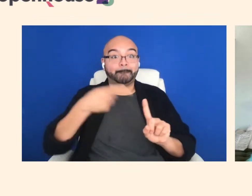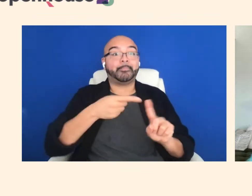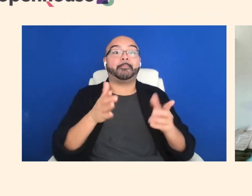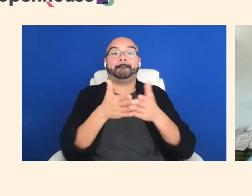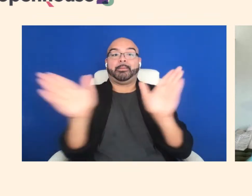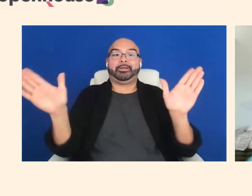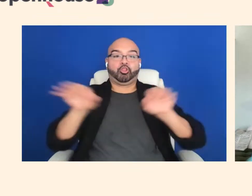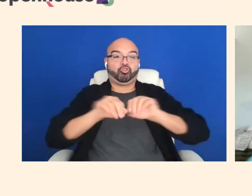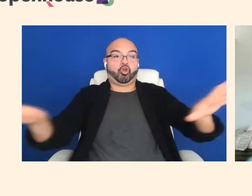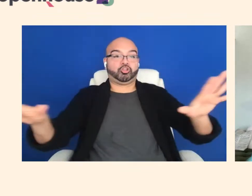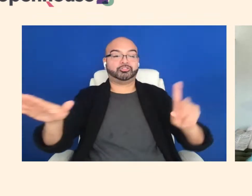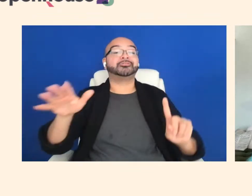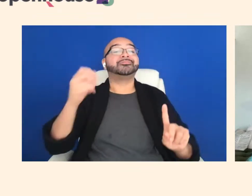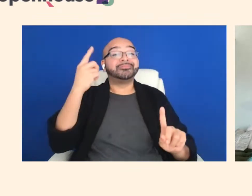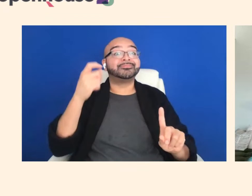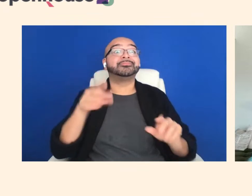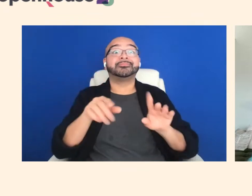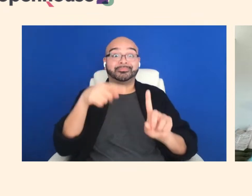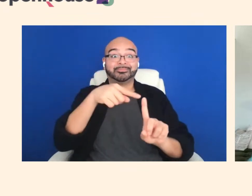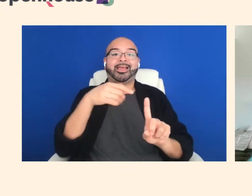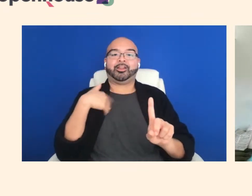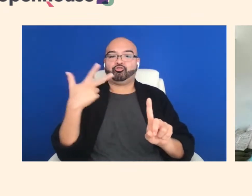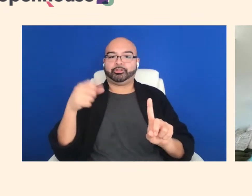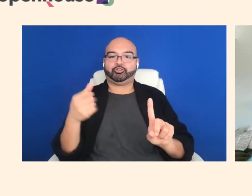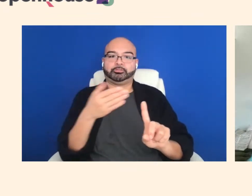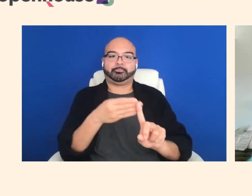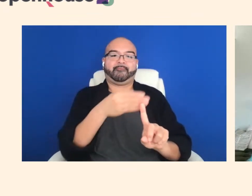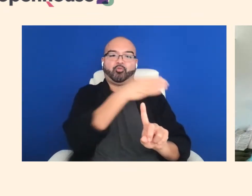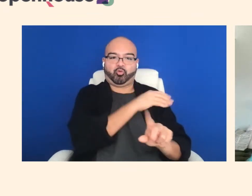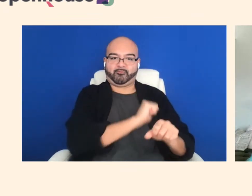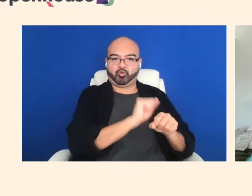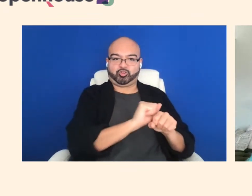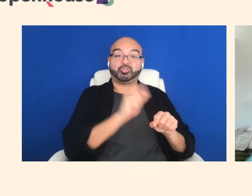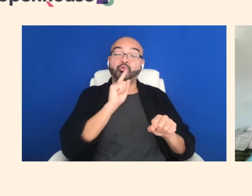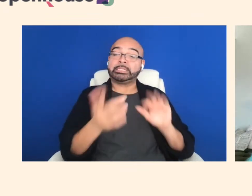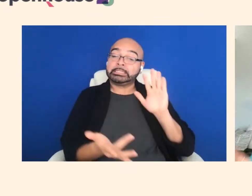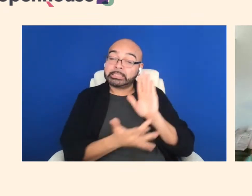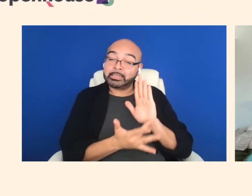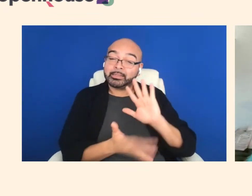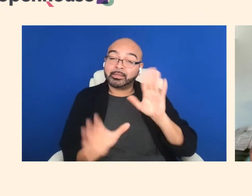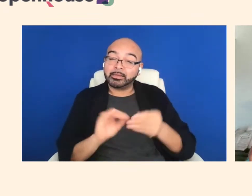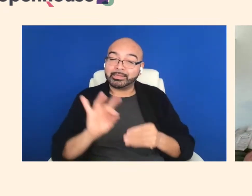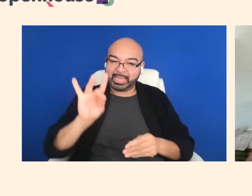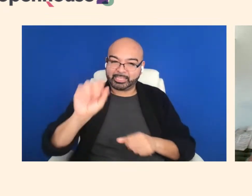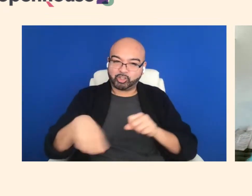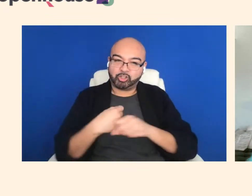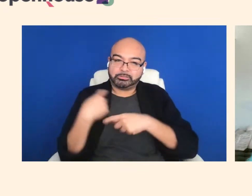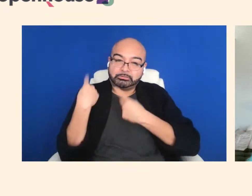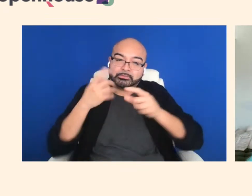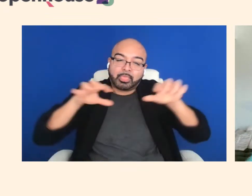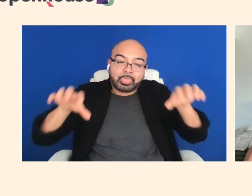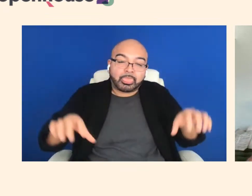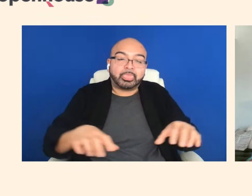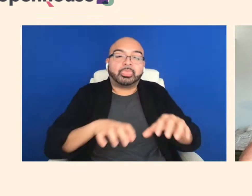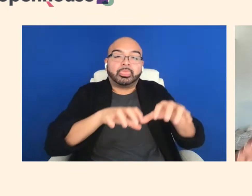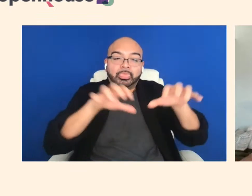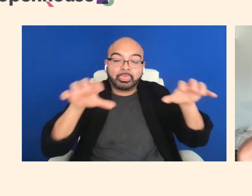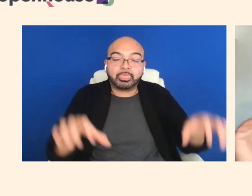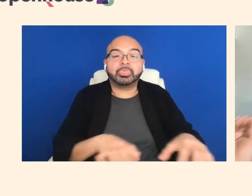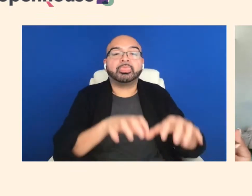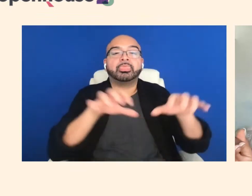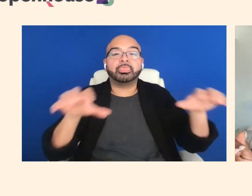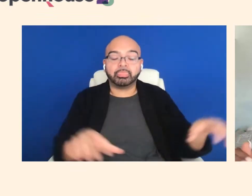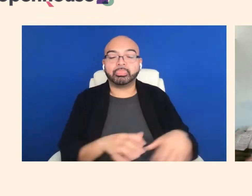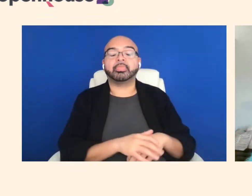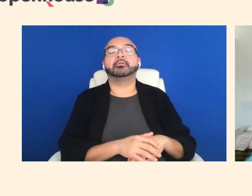public launch of work, right? So technically we're at year 8. And we find that we are about to scale up